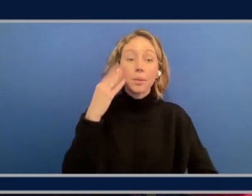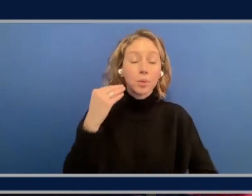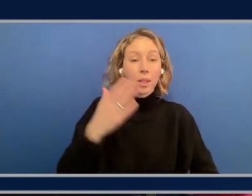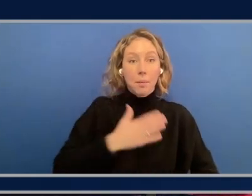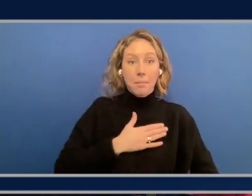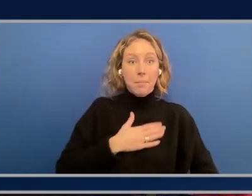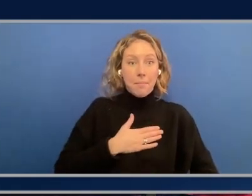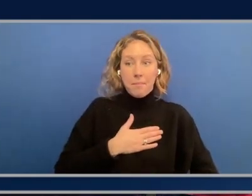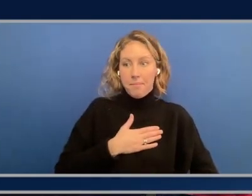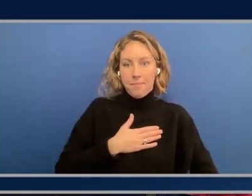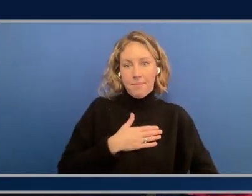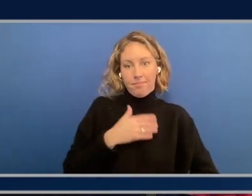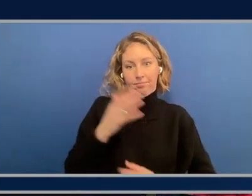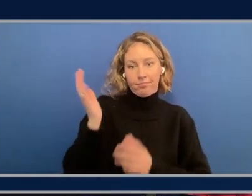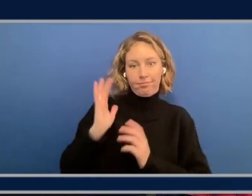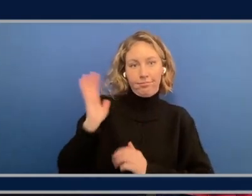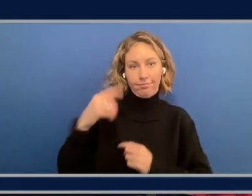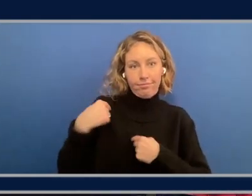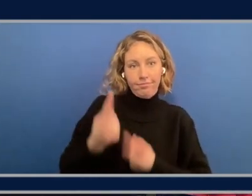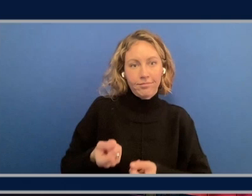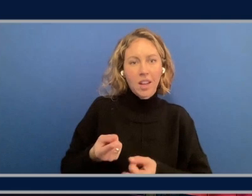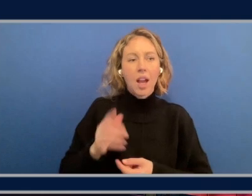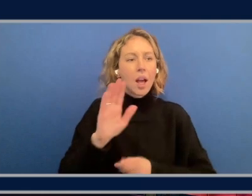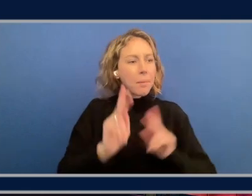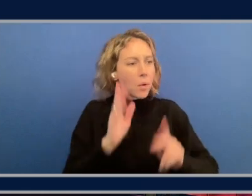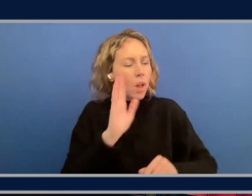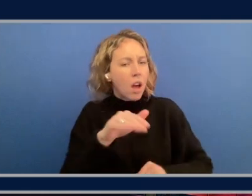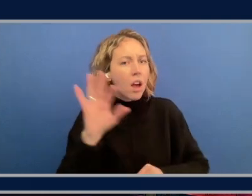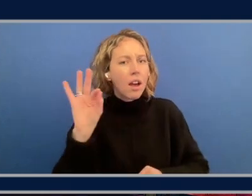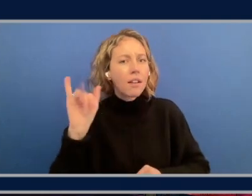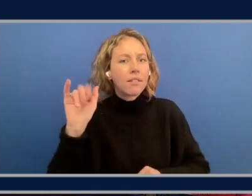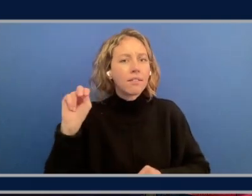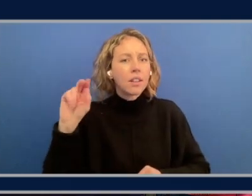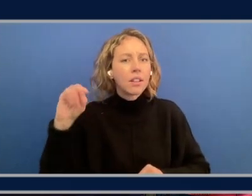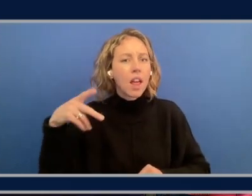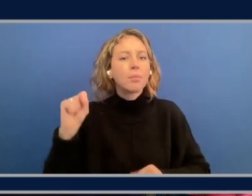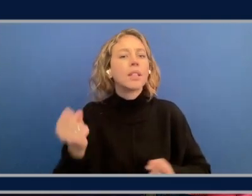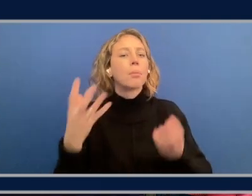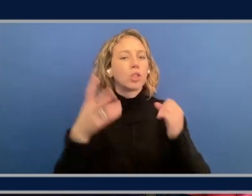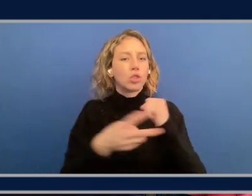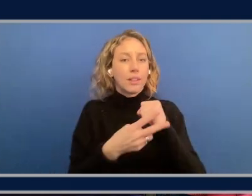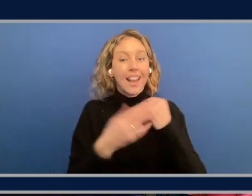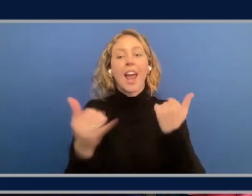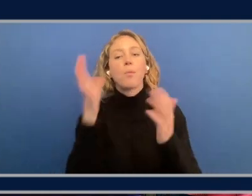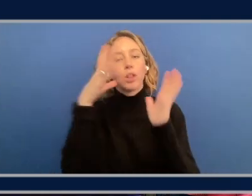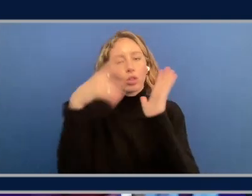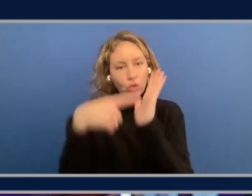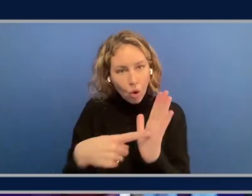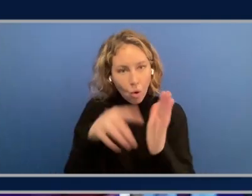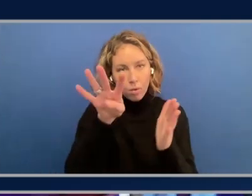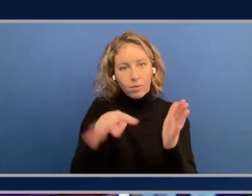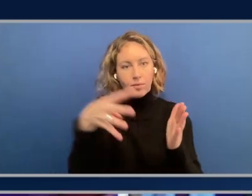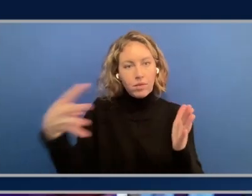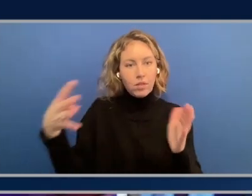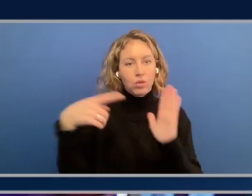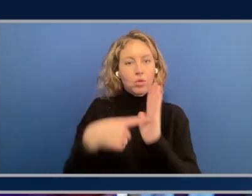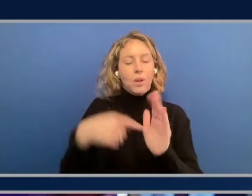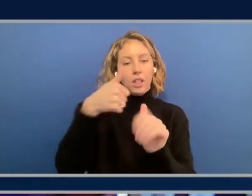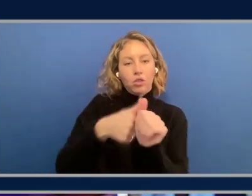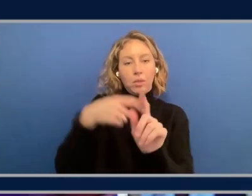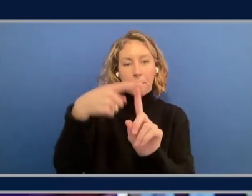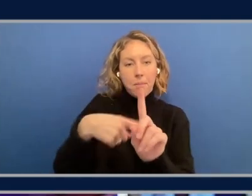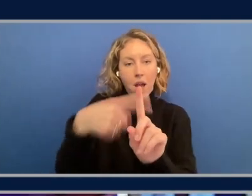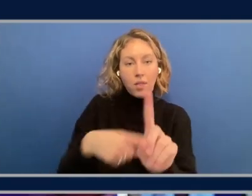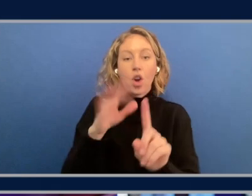like I'm always asked, like, how much am I saving every month? And like here we now have it broken down by month, showing you what your realized